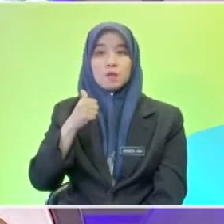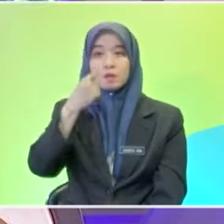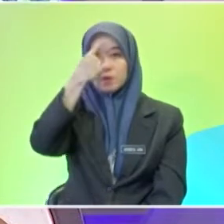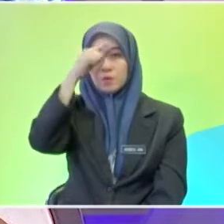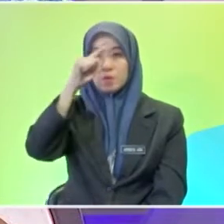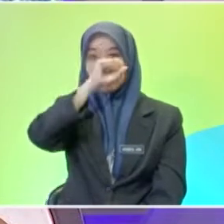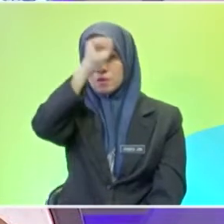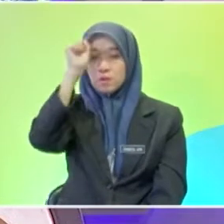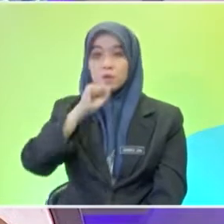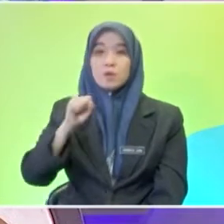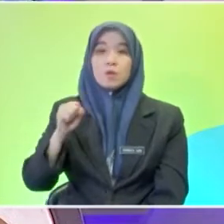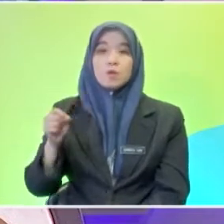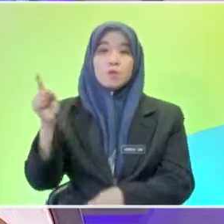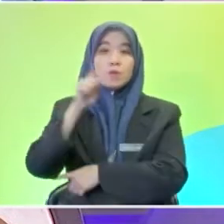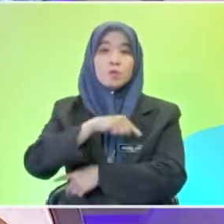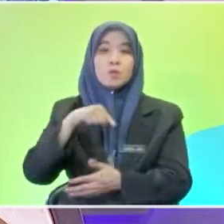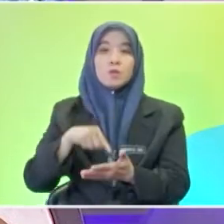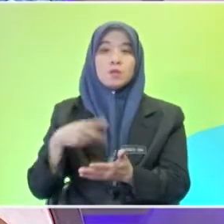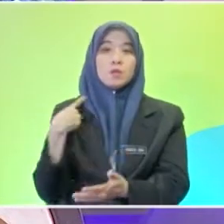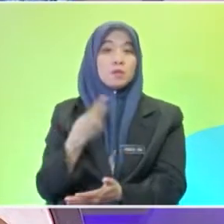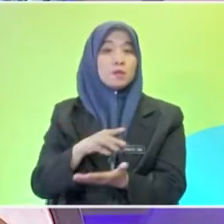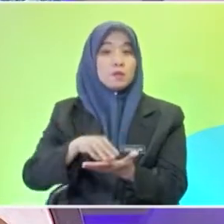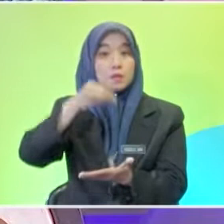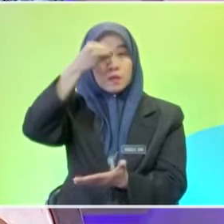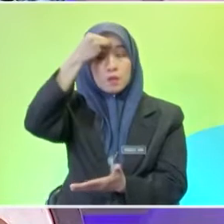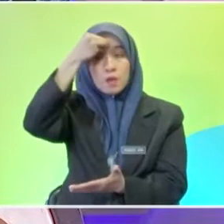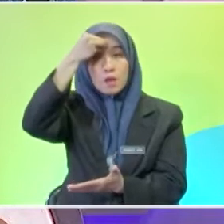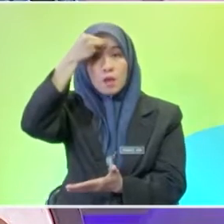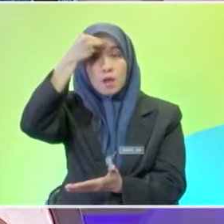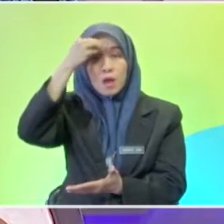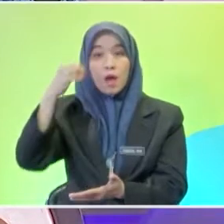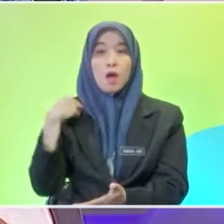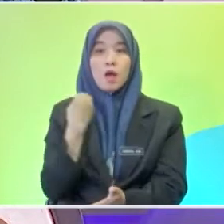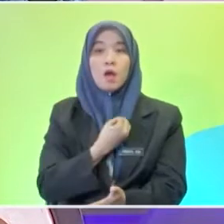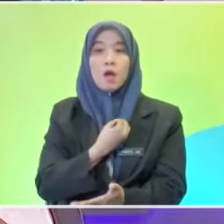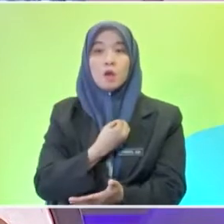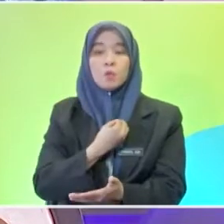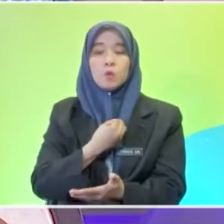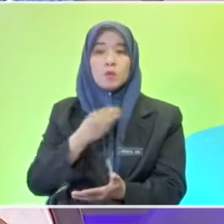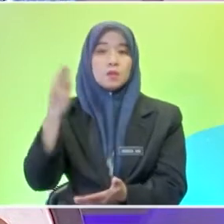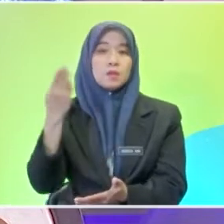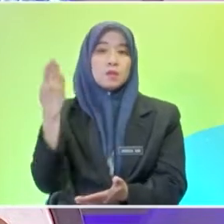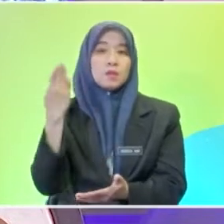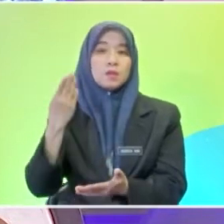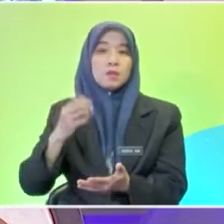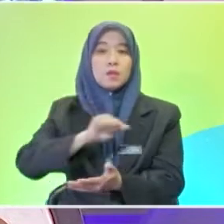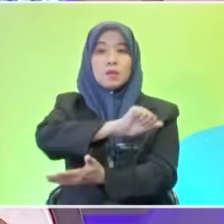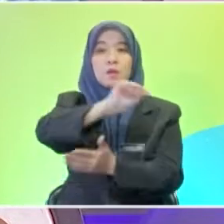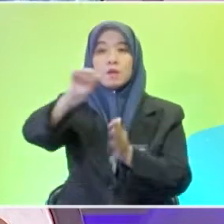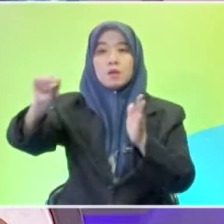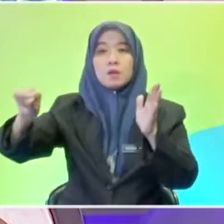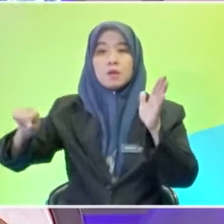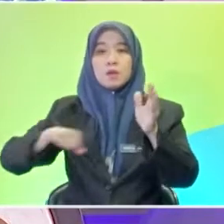today's lesson, we are going to learn about our natural environment. Oh. Okay, what are our natural